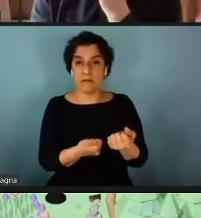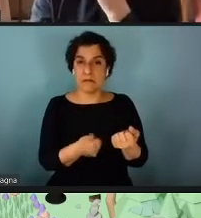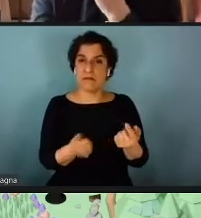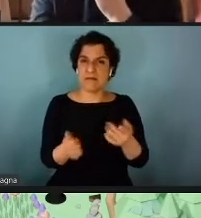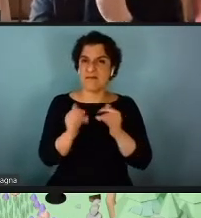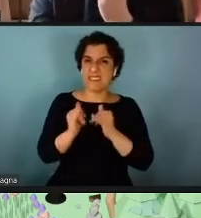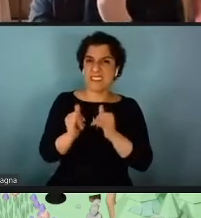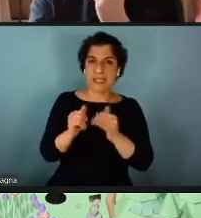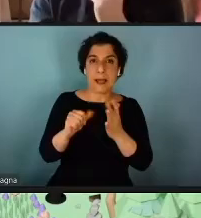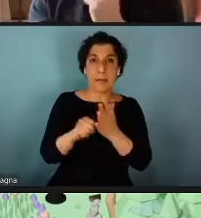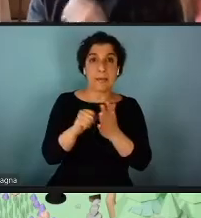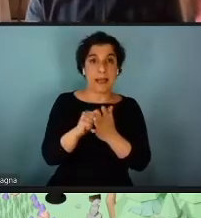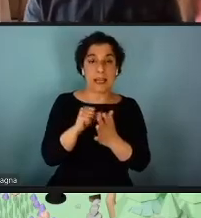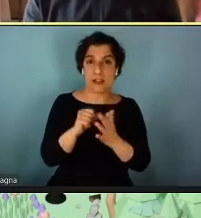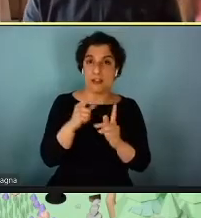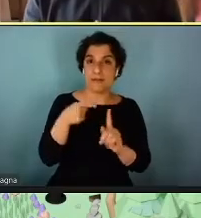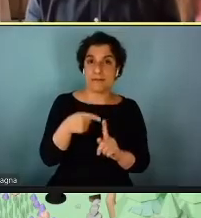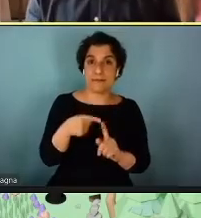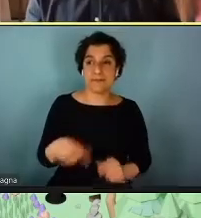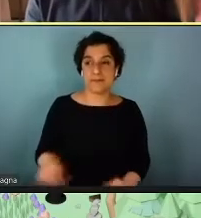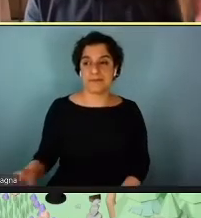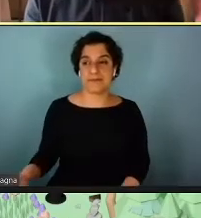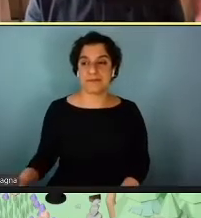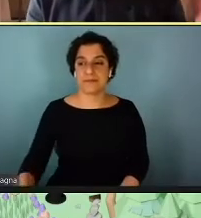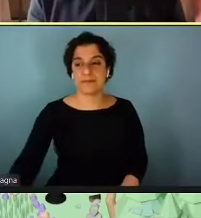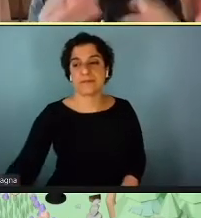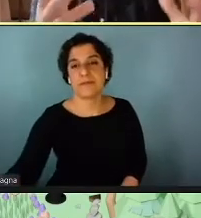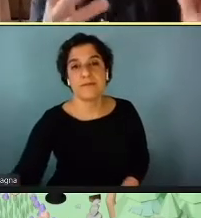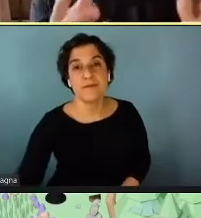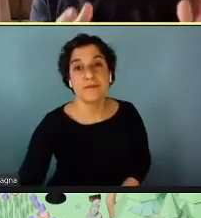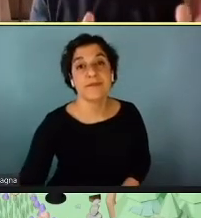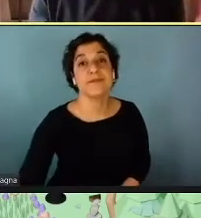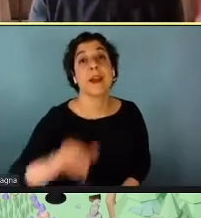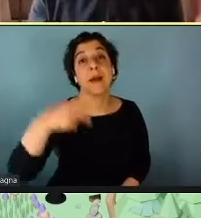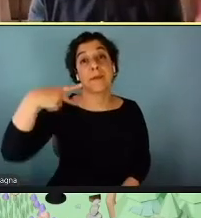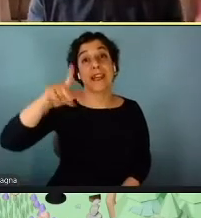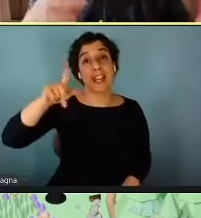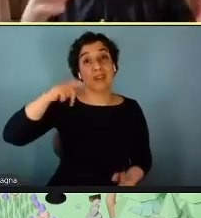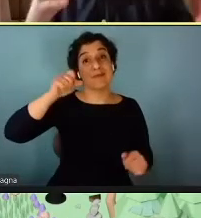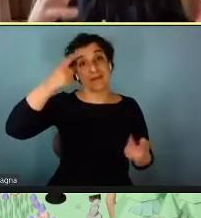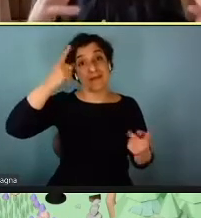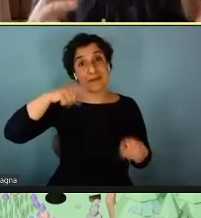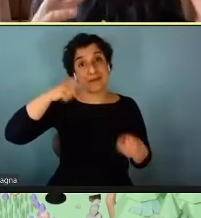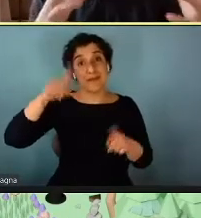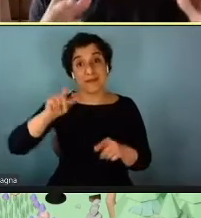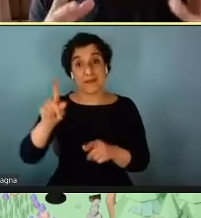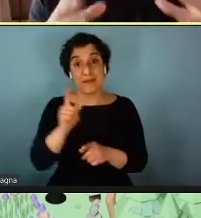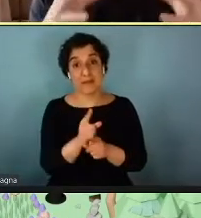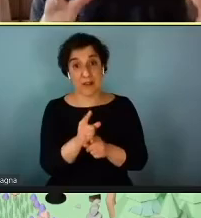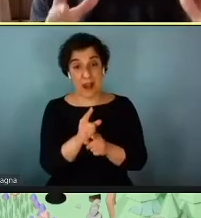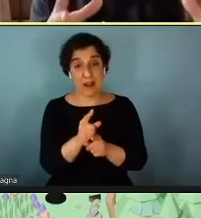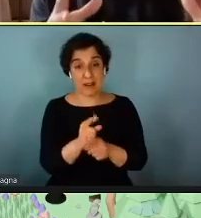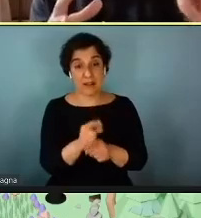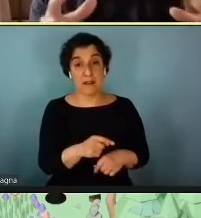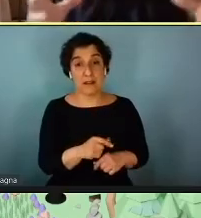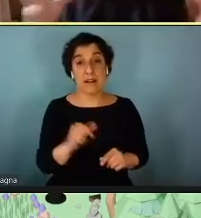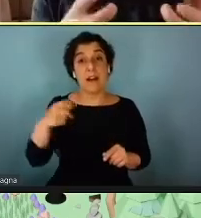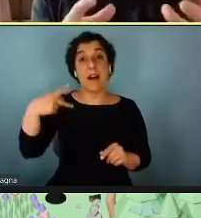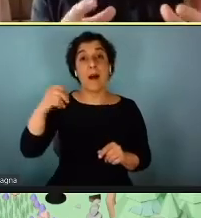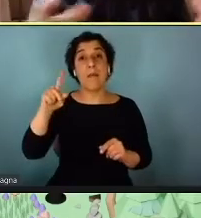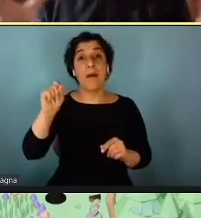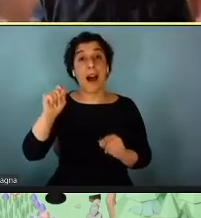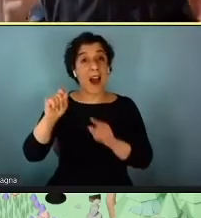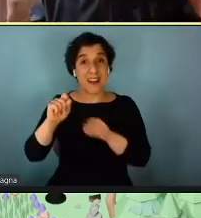that. I think we all agree. And these pods, and as Eduardo, you were kind of saying, these pods, they're the key, the